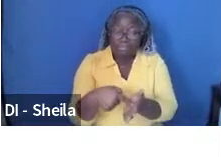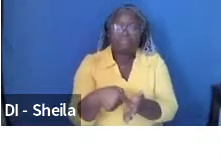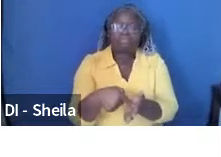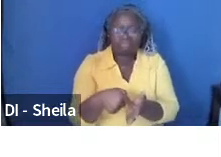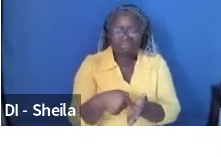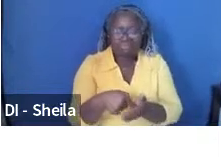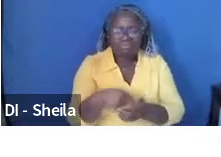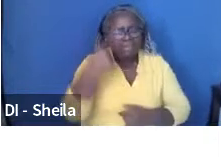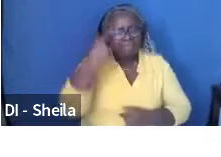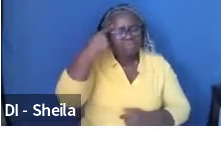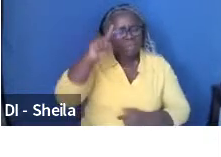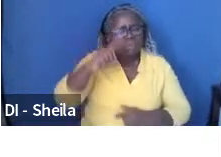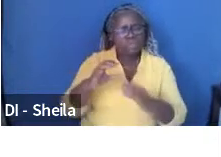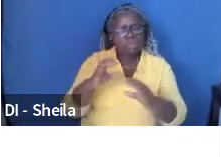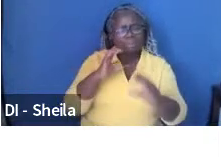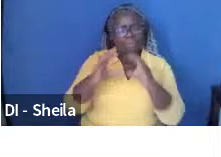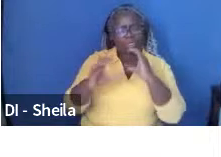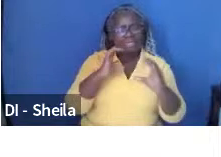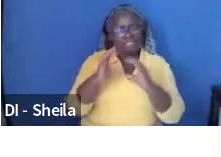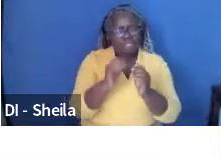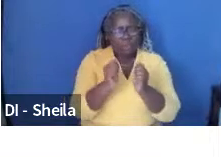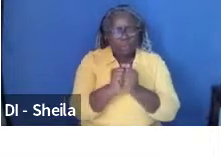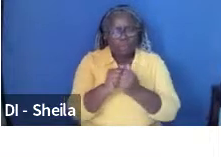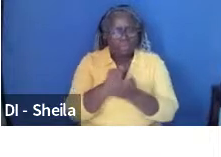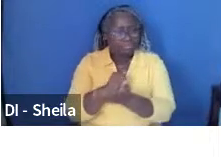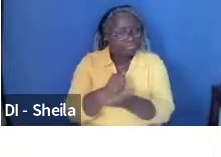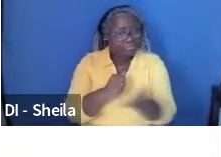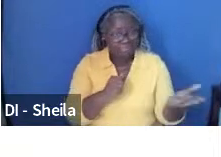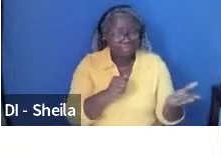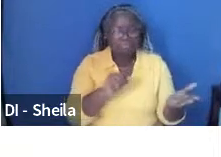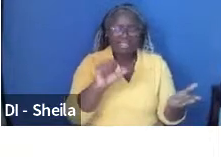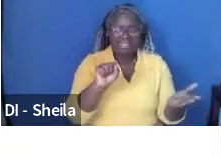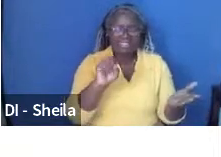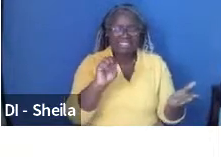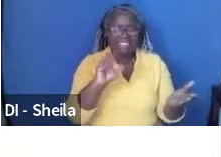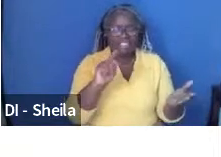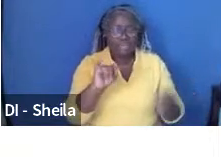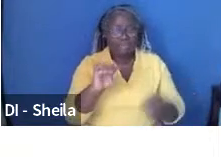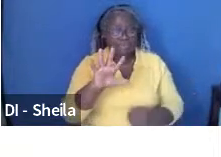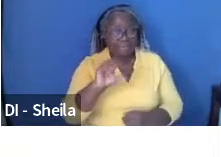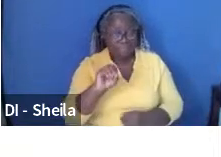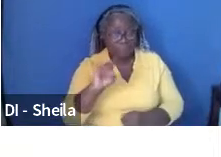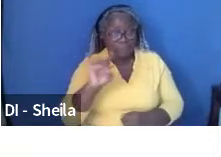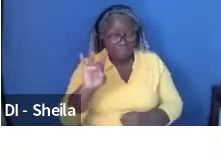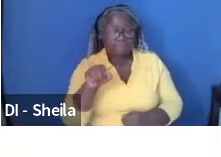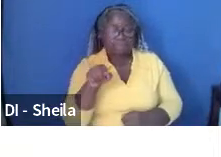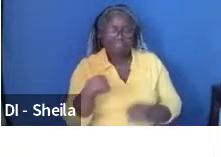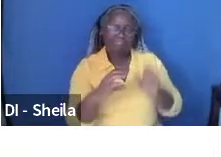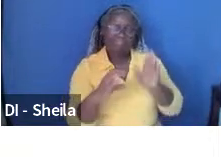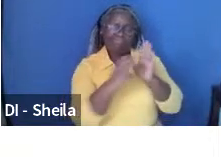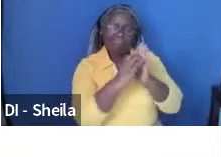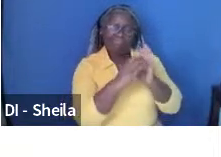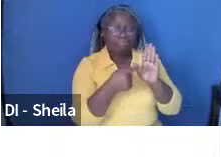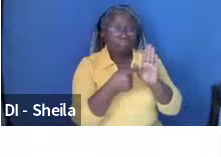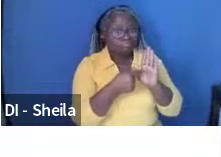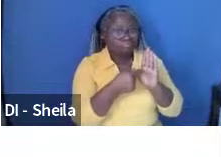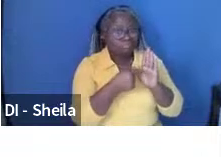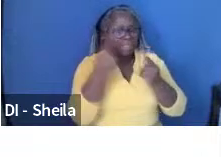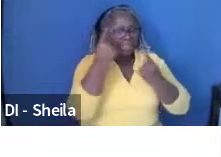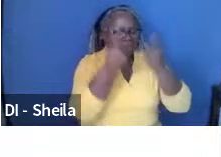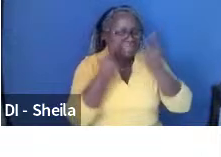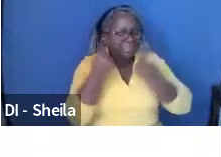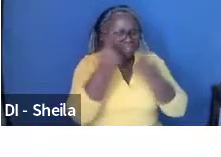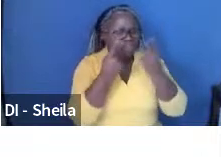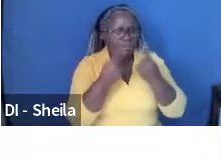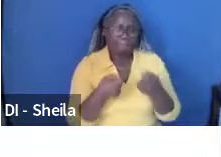these. Documents are also considered electronic content. On a healthcare provider site, documents may